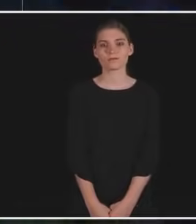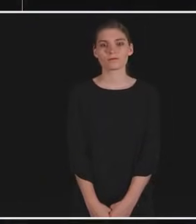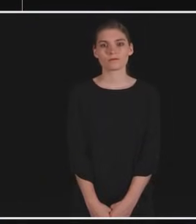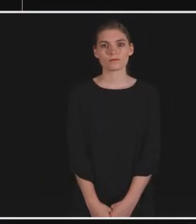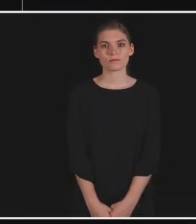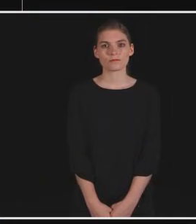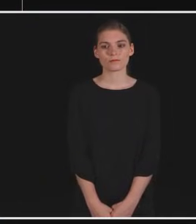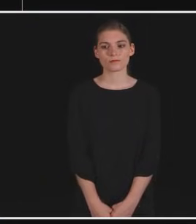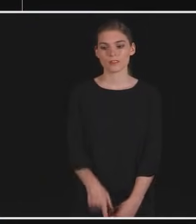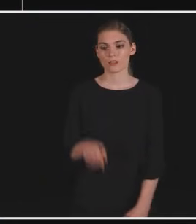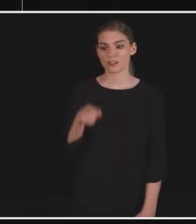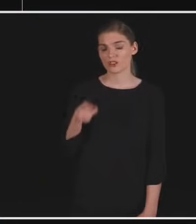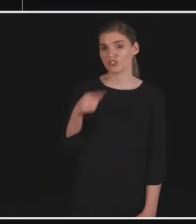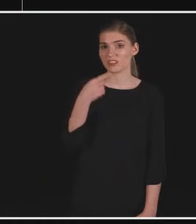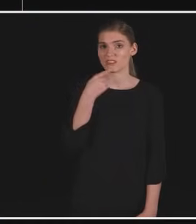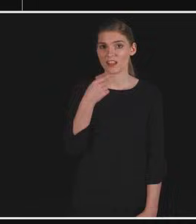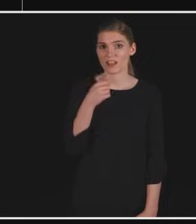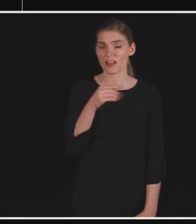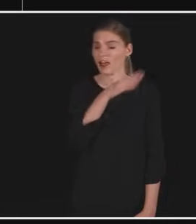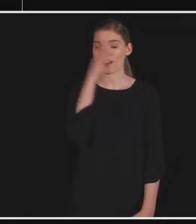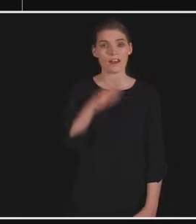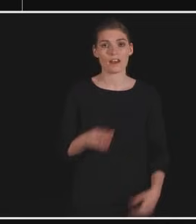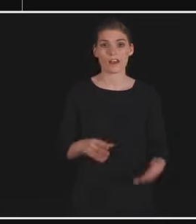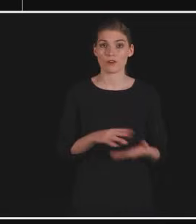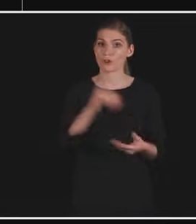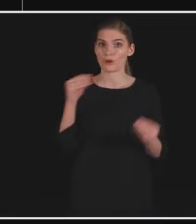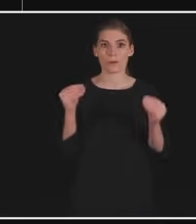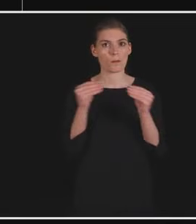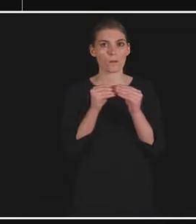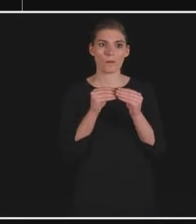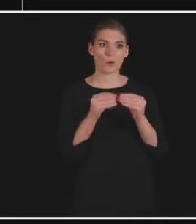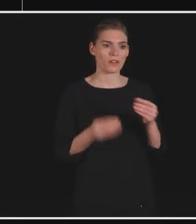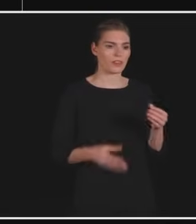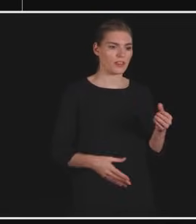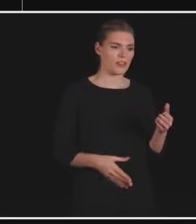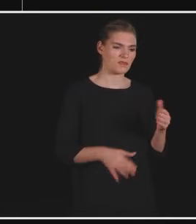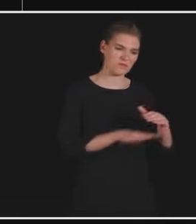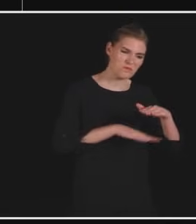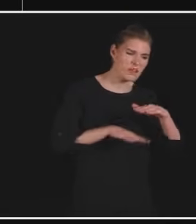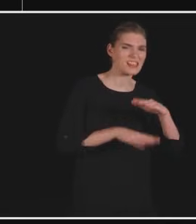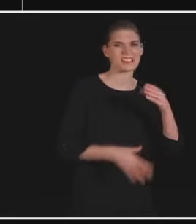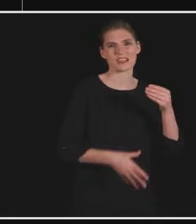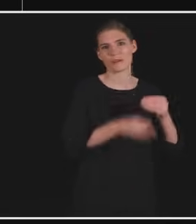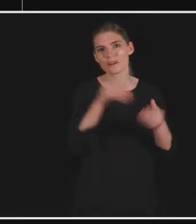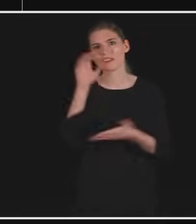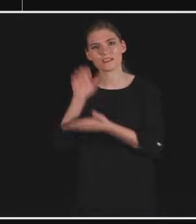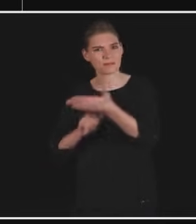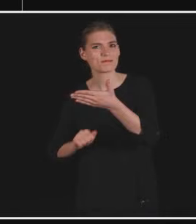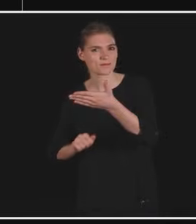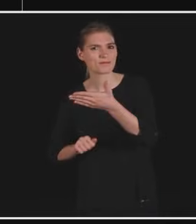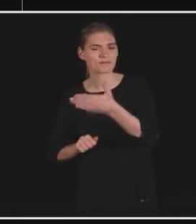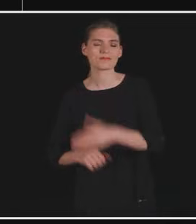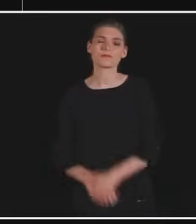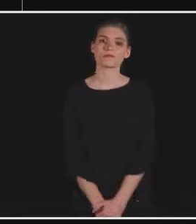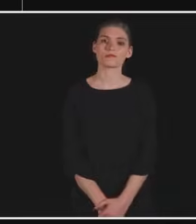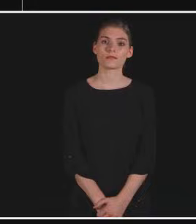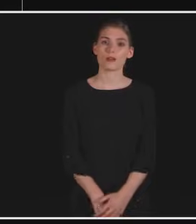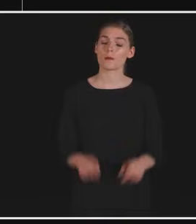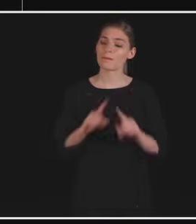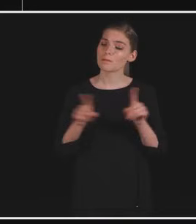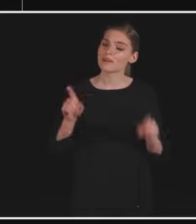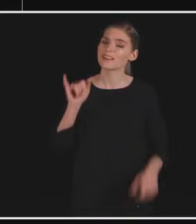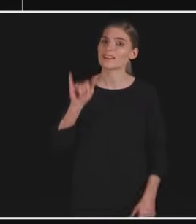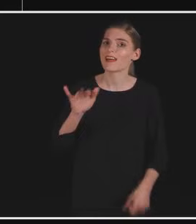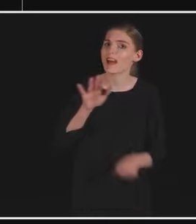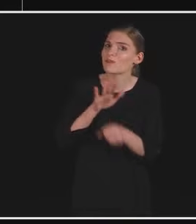code. She told me that they never learned anything more than simple addition and